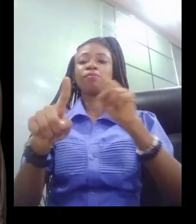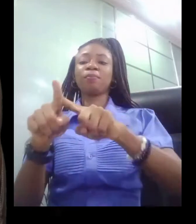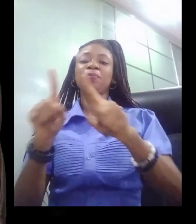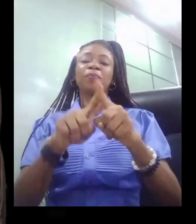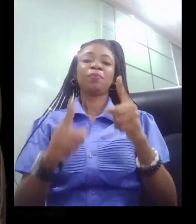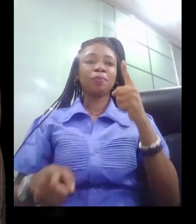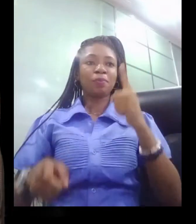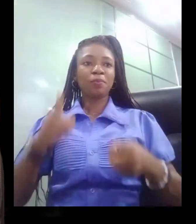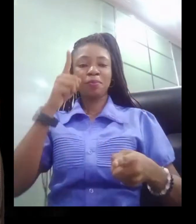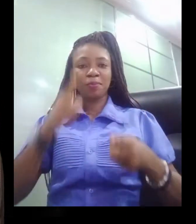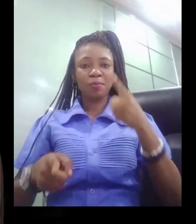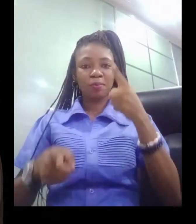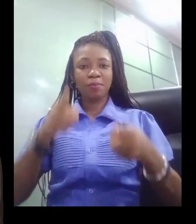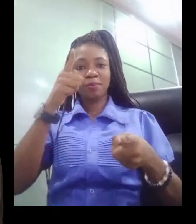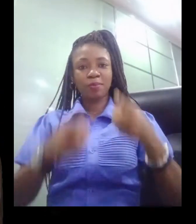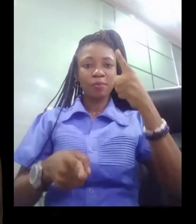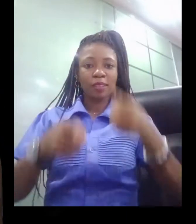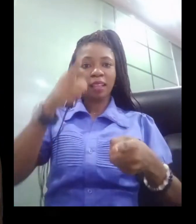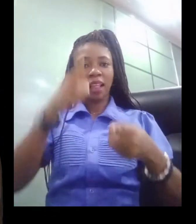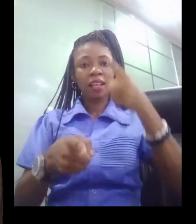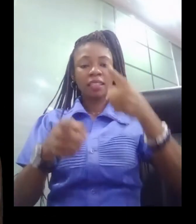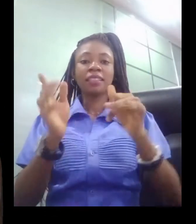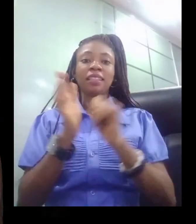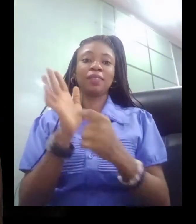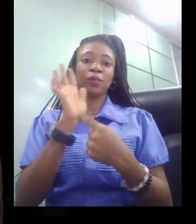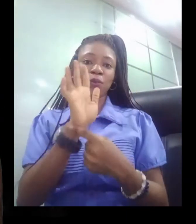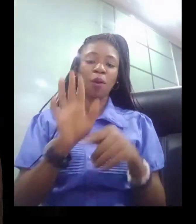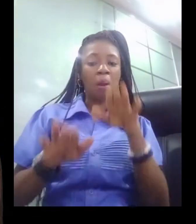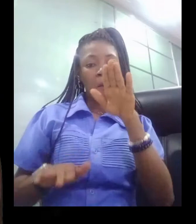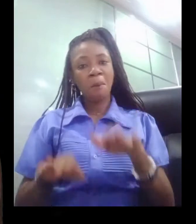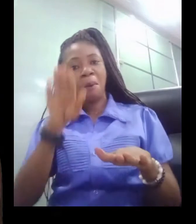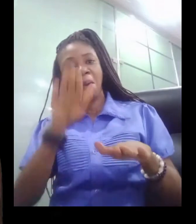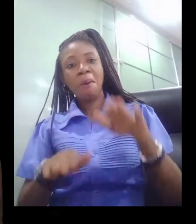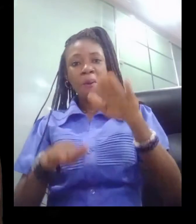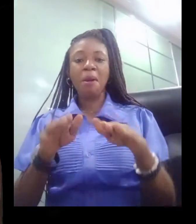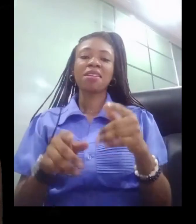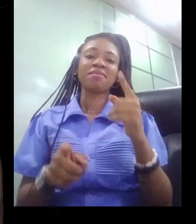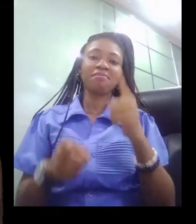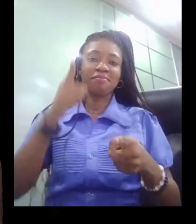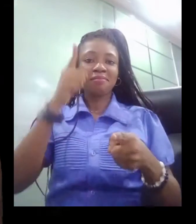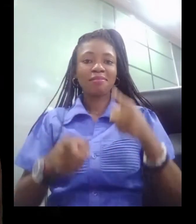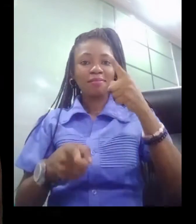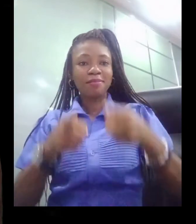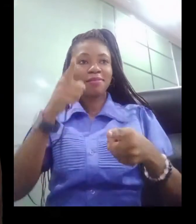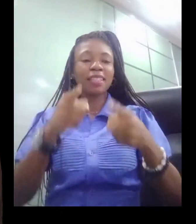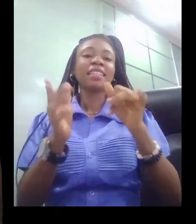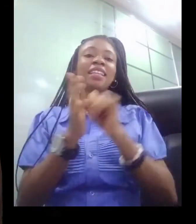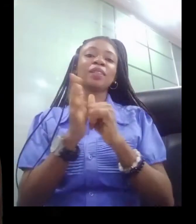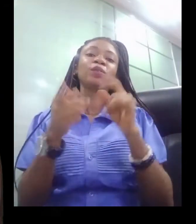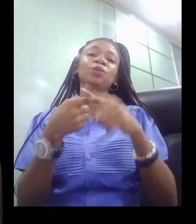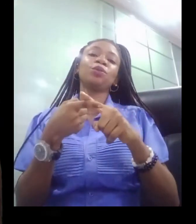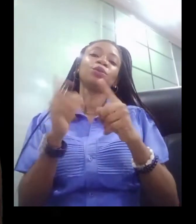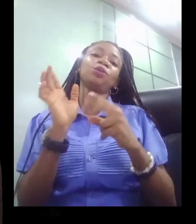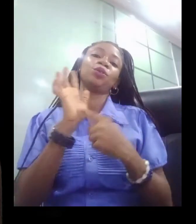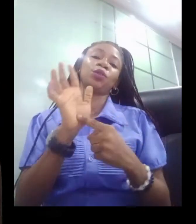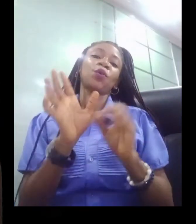with a classifier movement to show us that this is what she